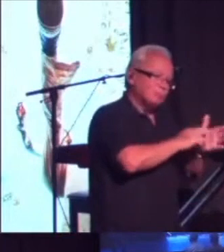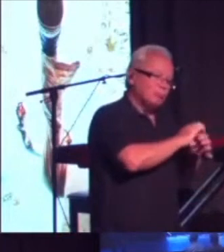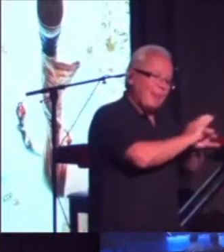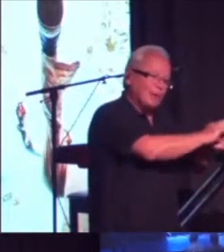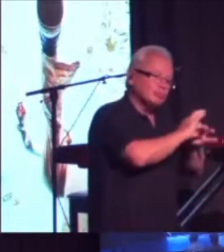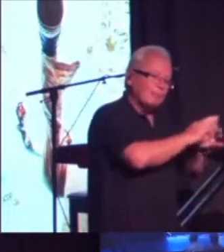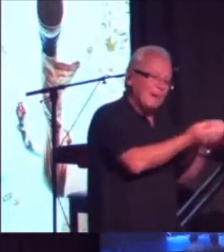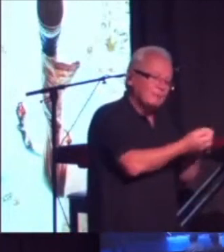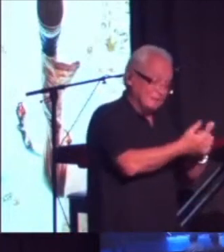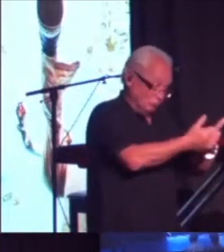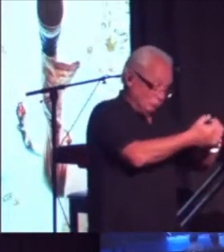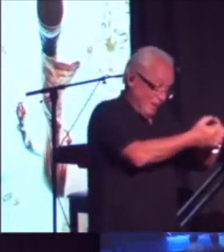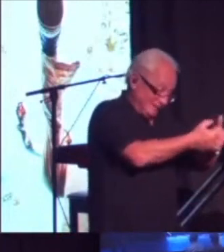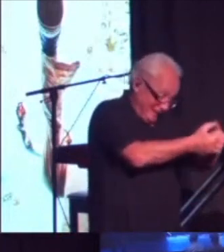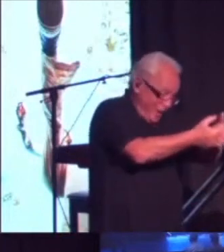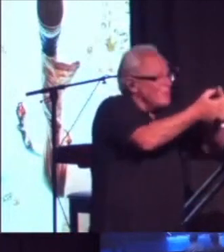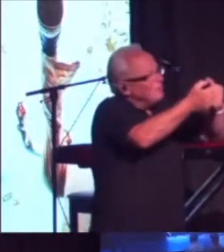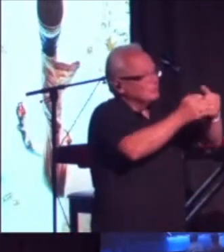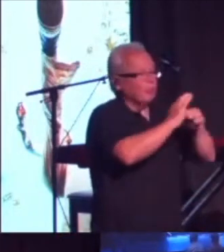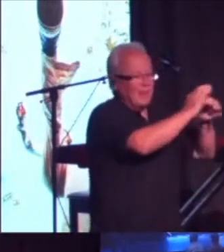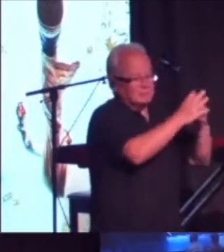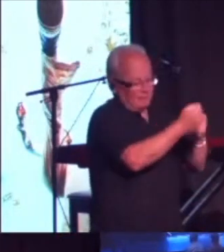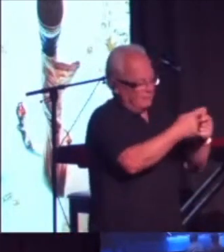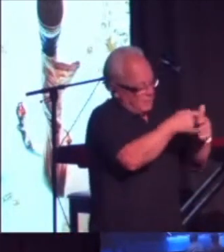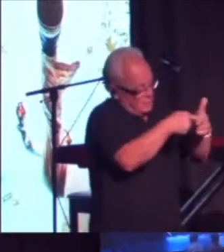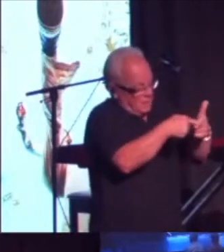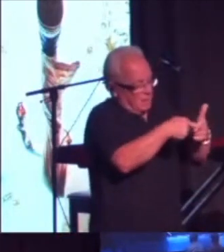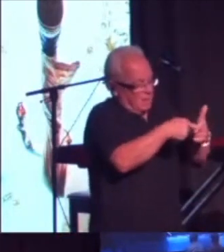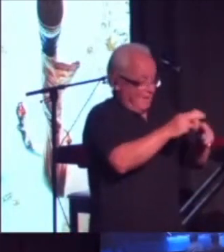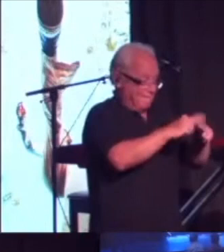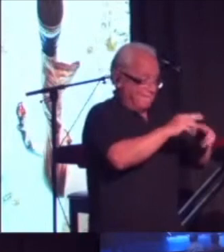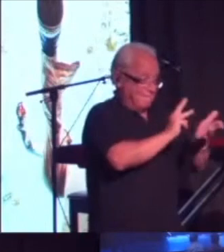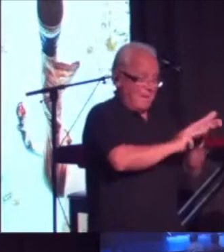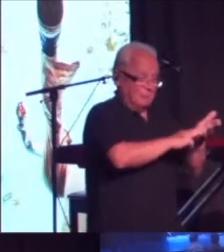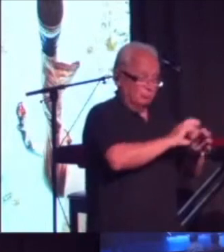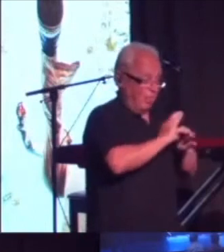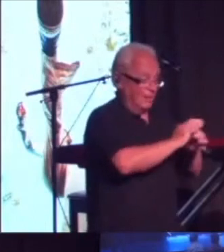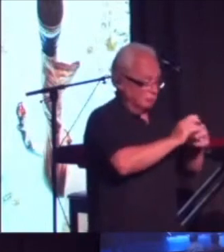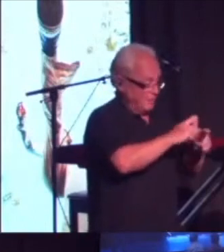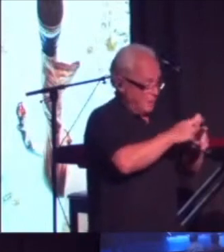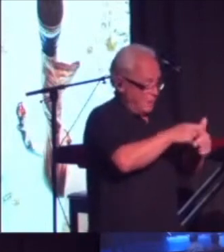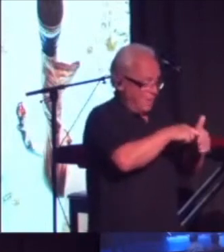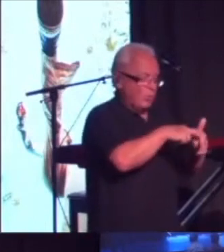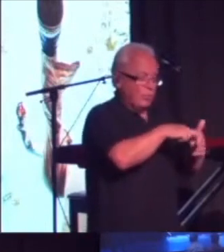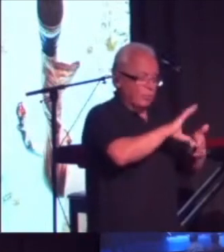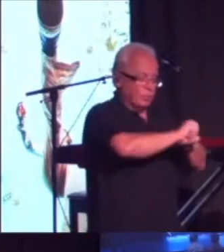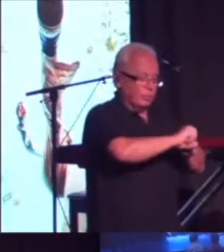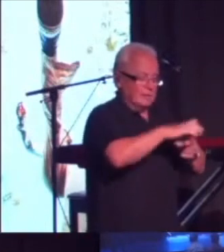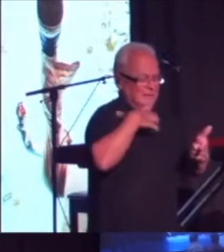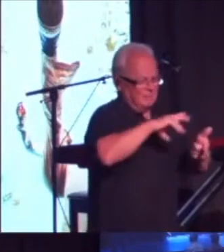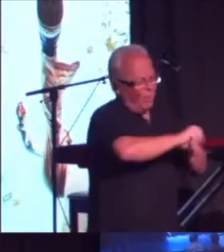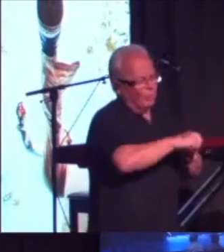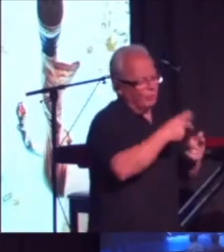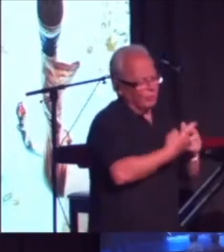romantic relationship is why we exist. The parental relationship is why we survive. Both of them are necessities. You can't do without both of them.